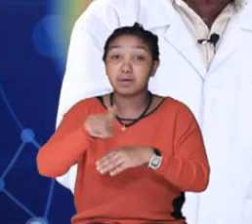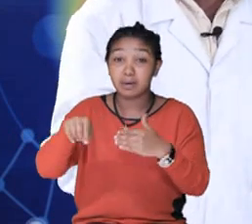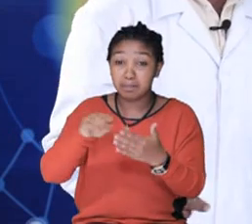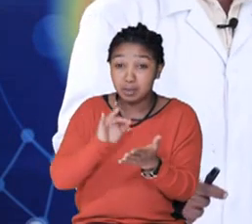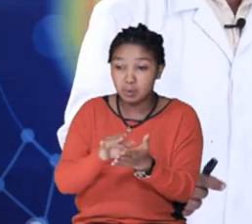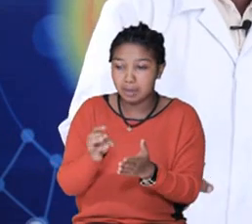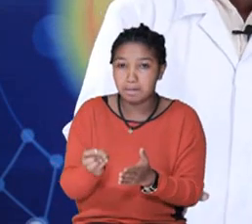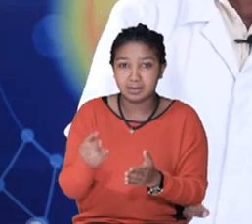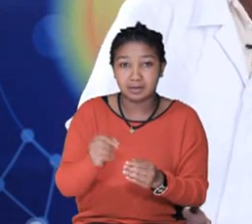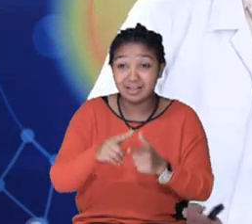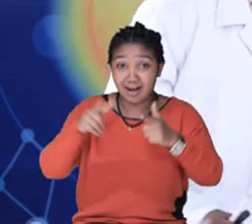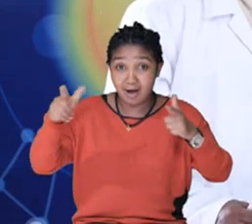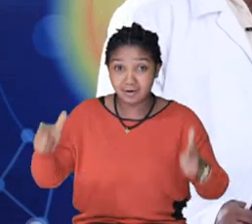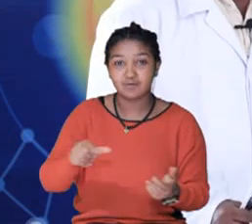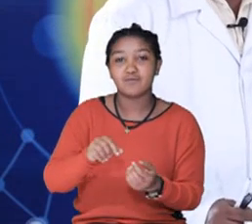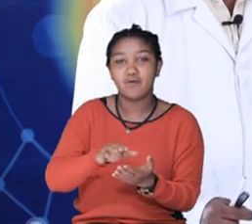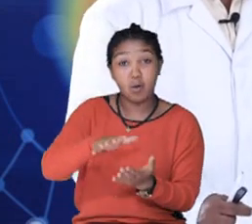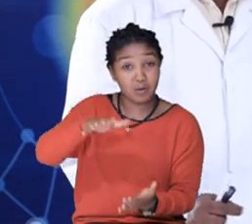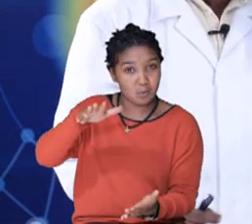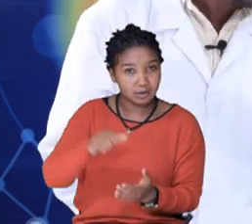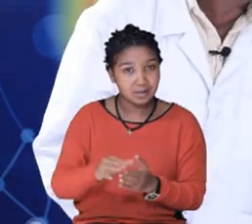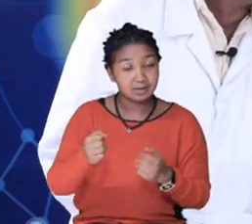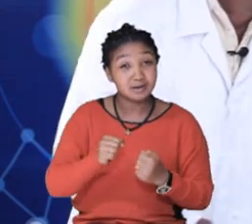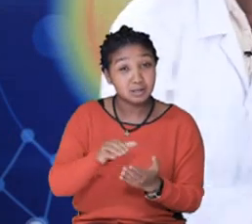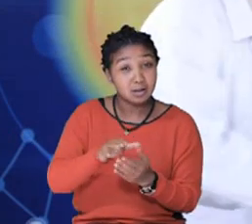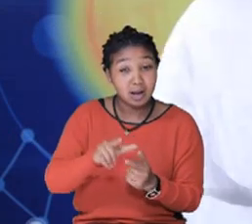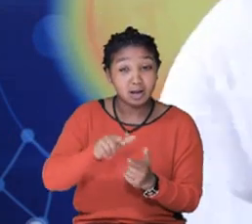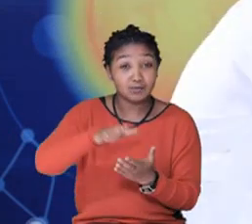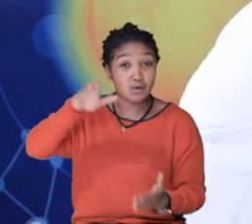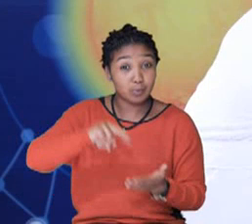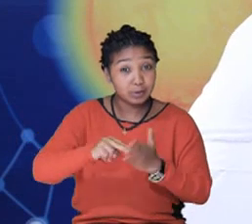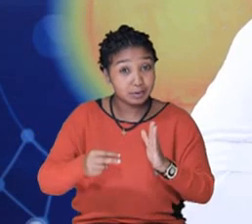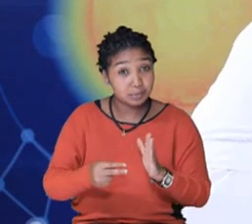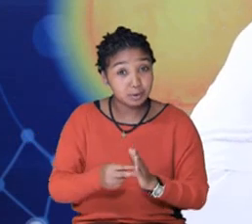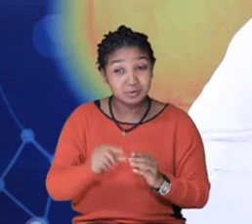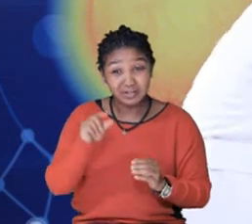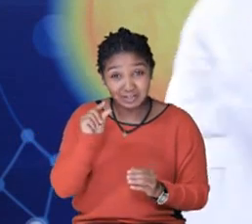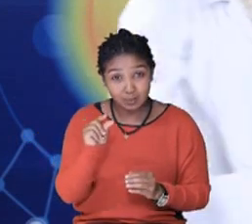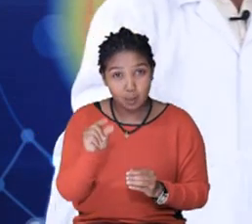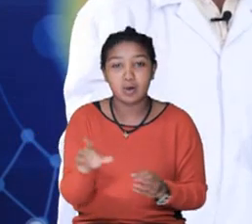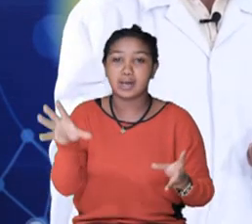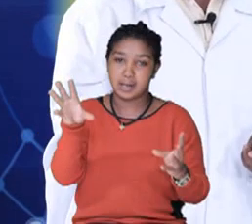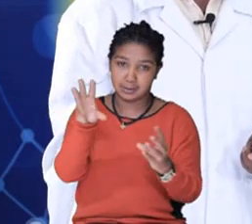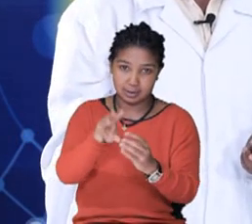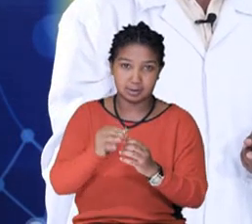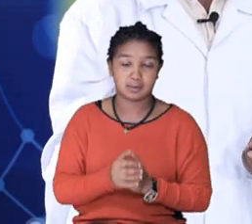of the gas, it has large volume. It has large volume means it has a small